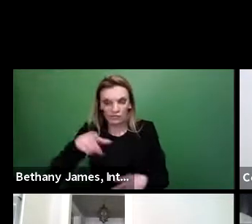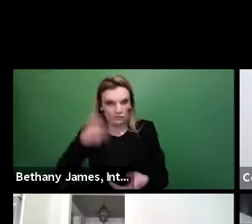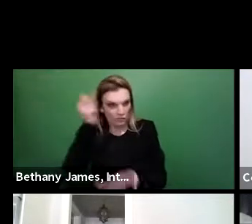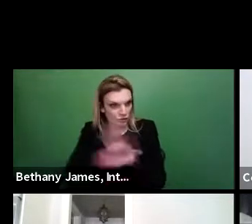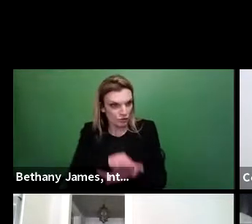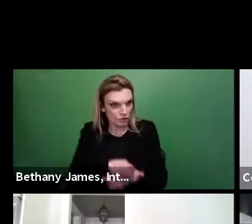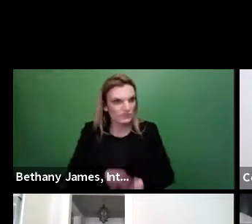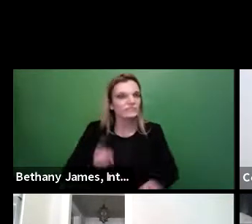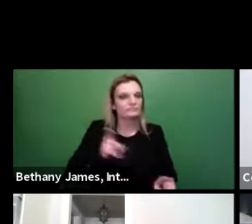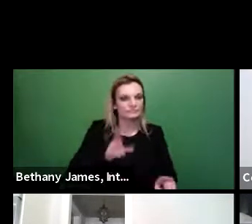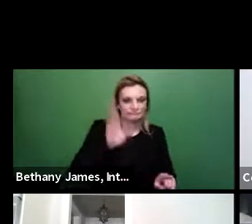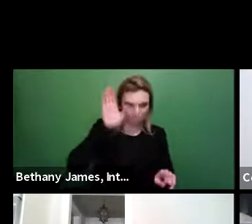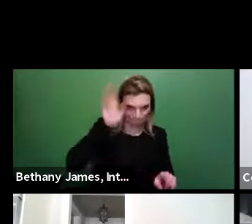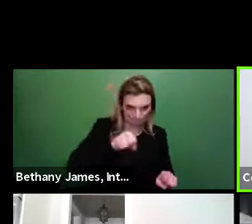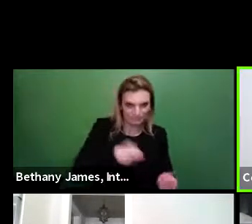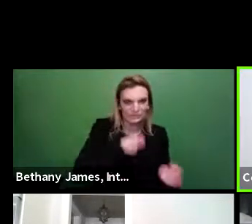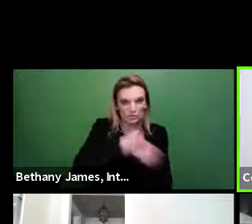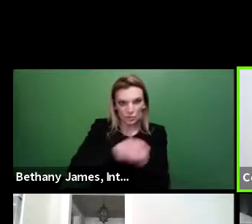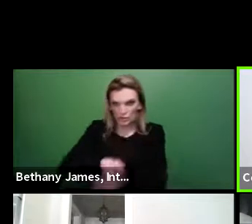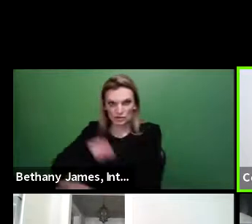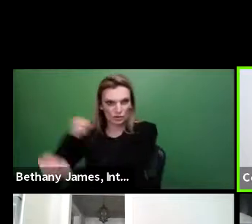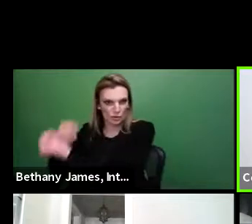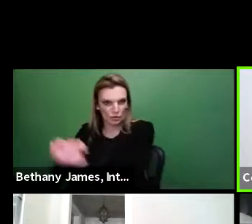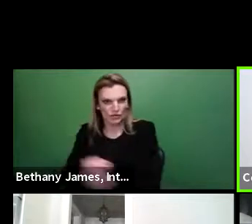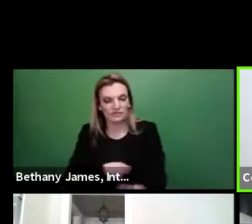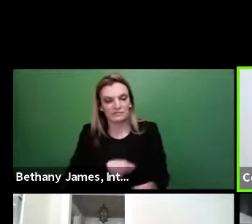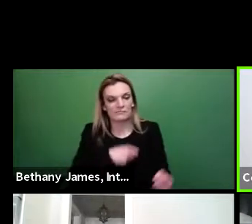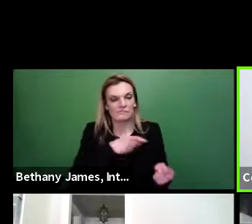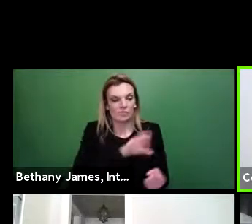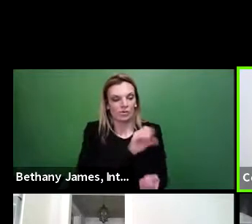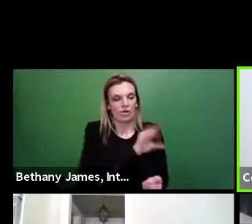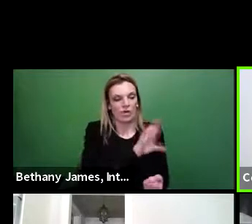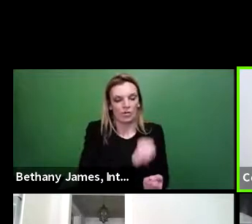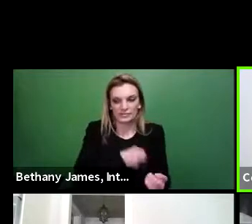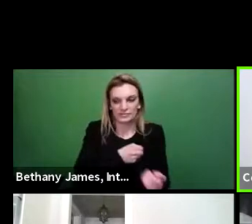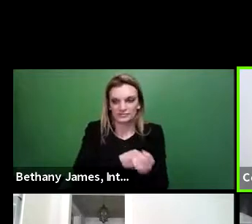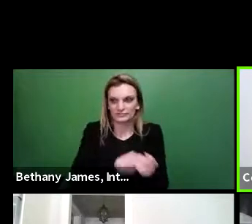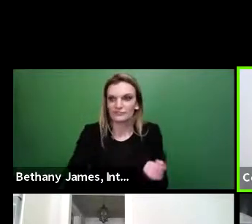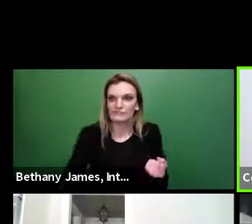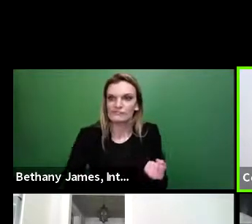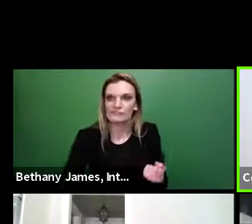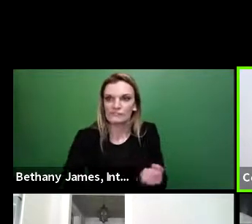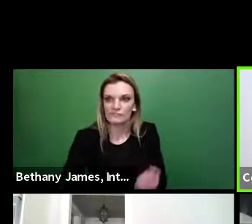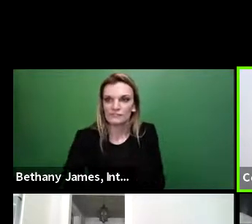move. Okay, moved by Commissioner Combs. May I have a second, please?